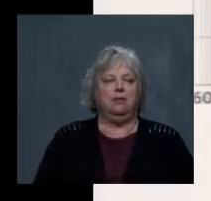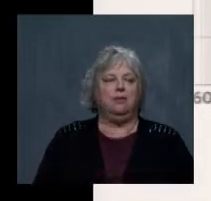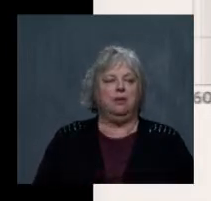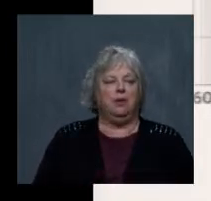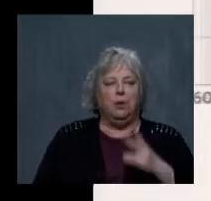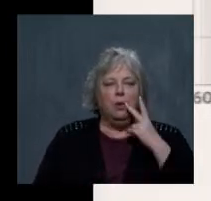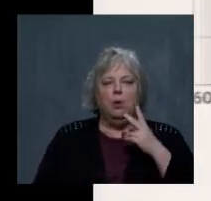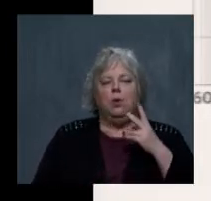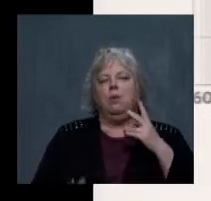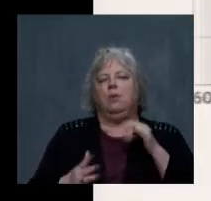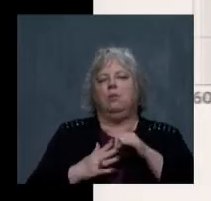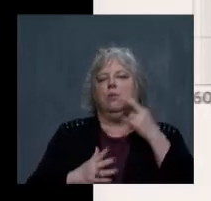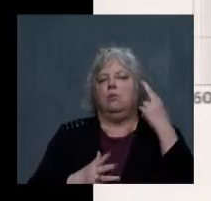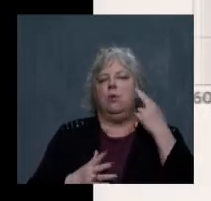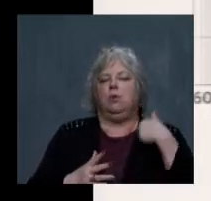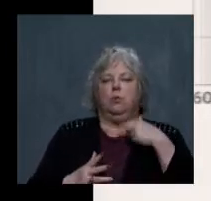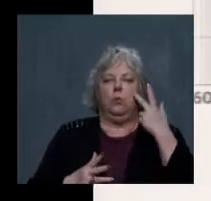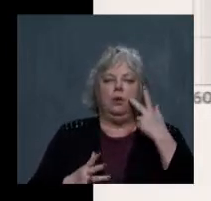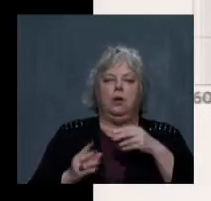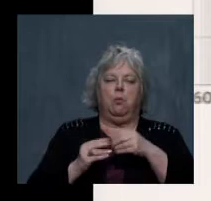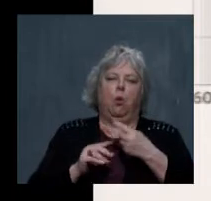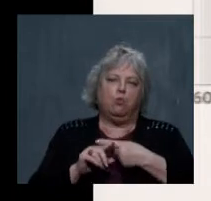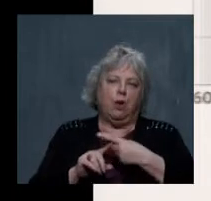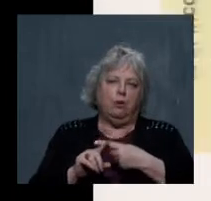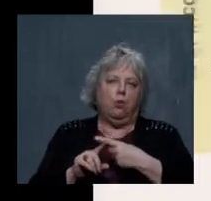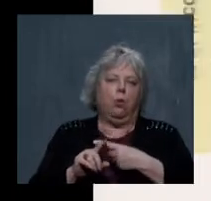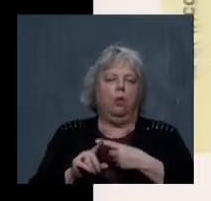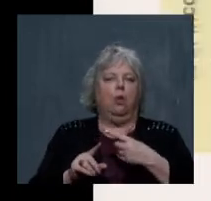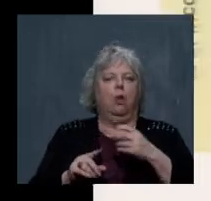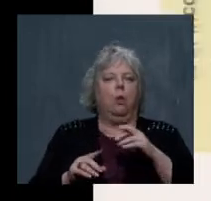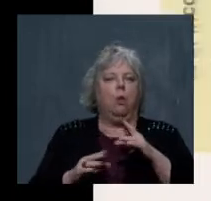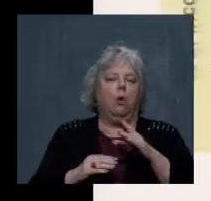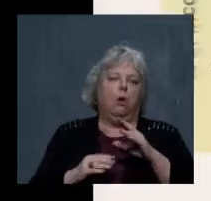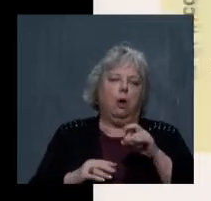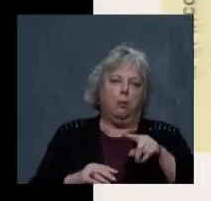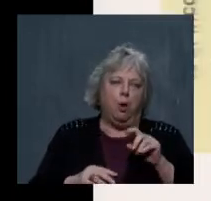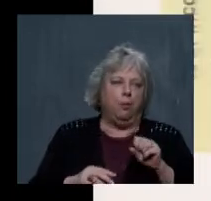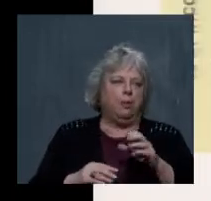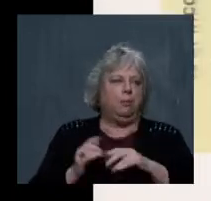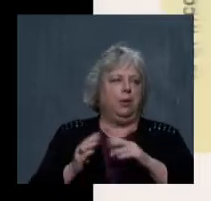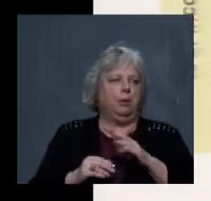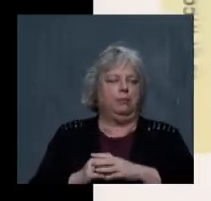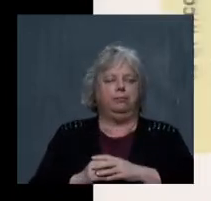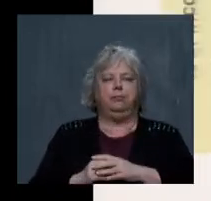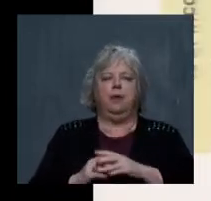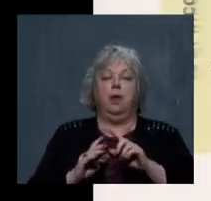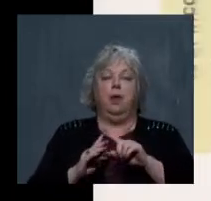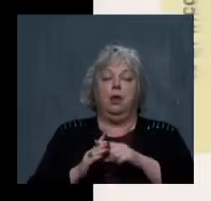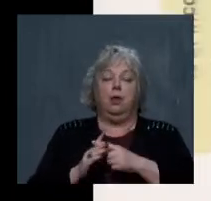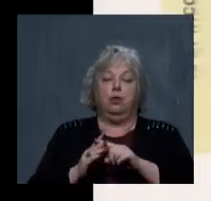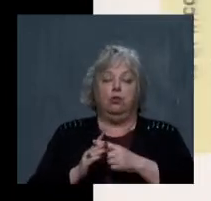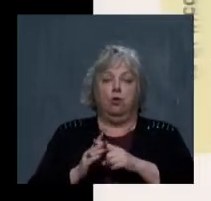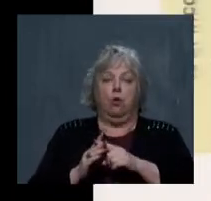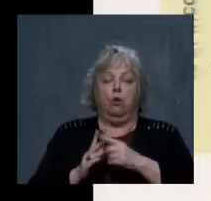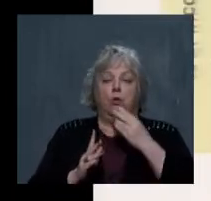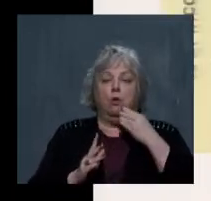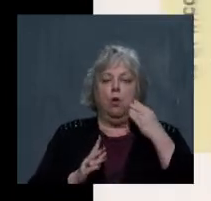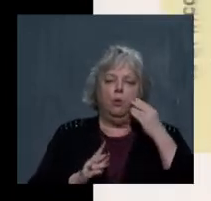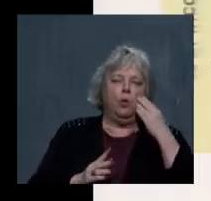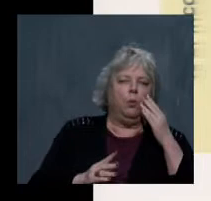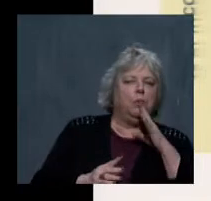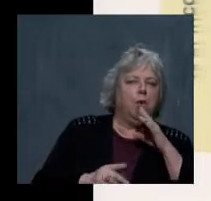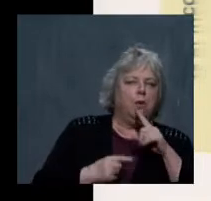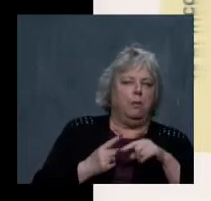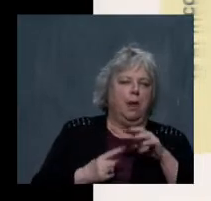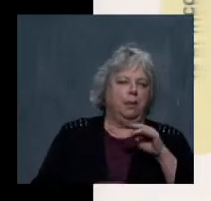seeing more rental apartment investment and constructions. Next slide. Starter homes. This is, you know, this ones we talk about, the millennials who